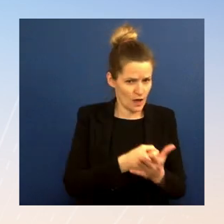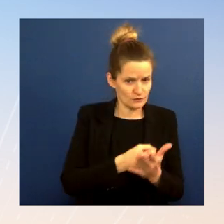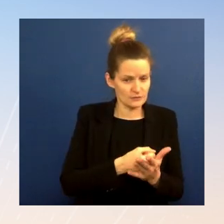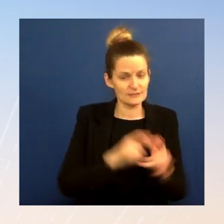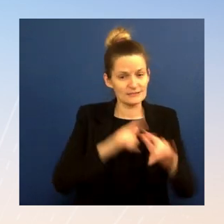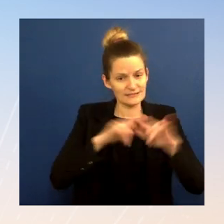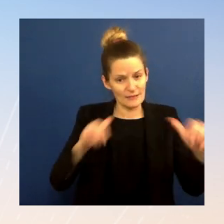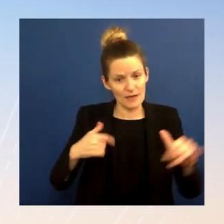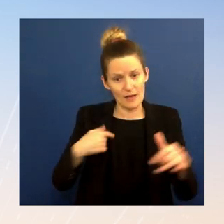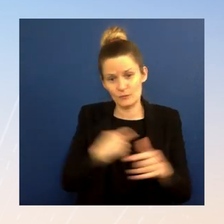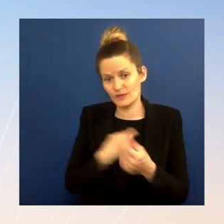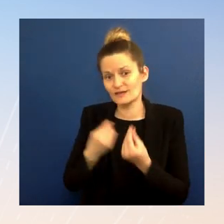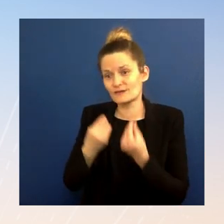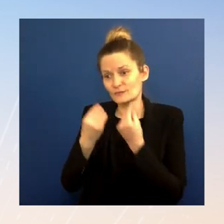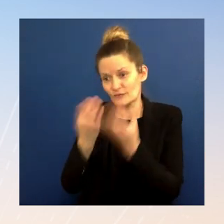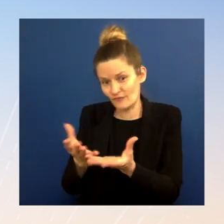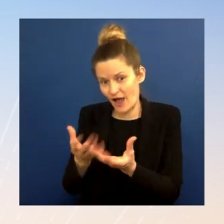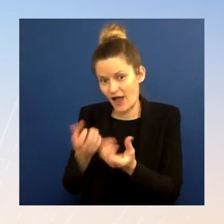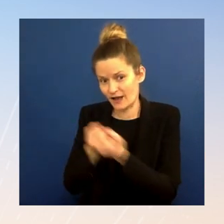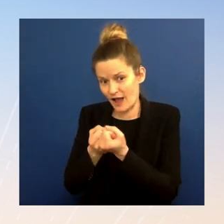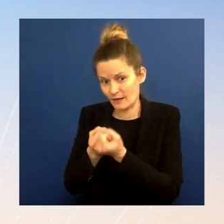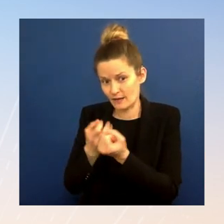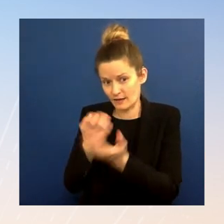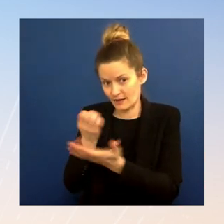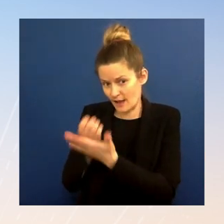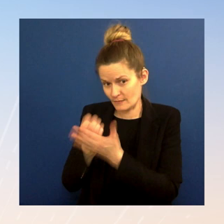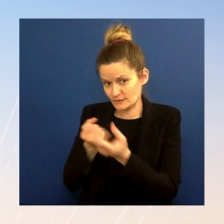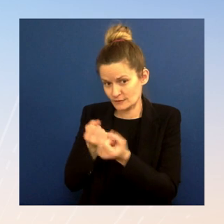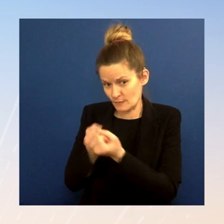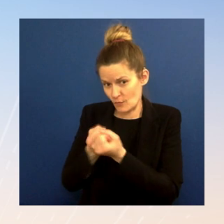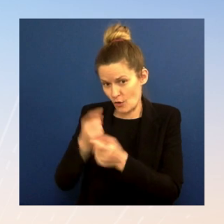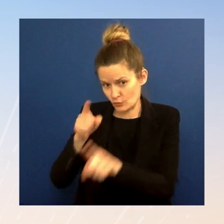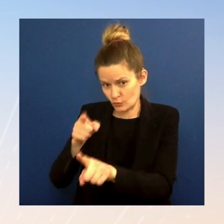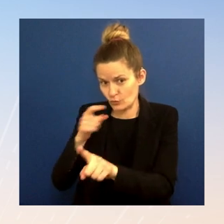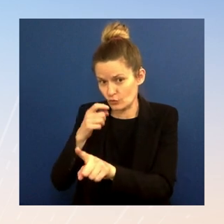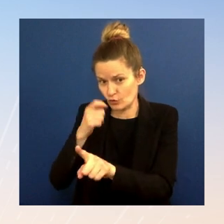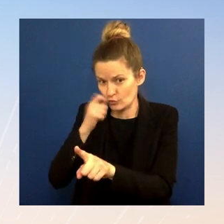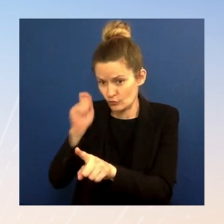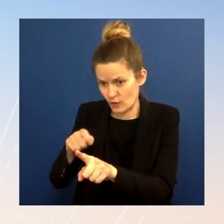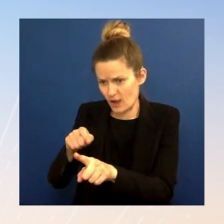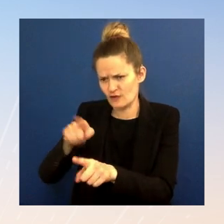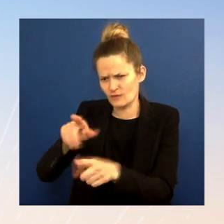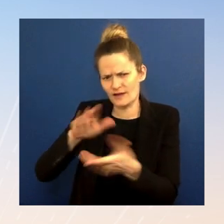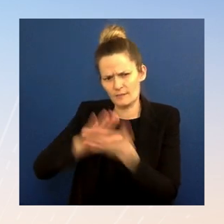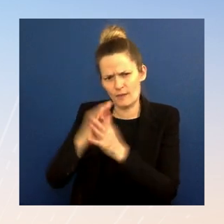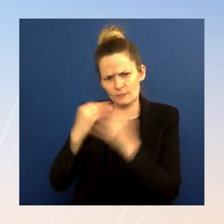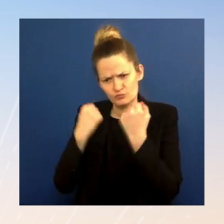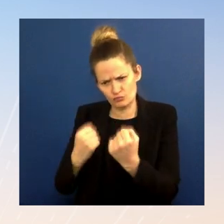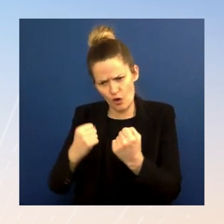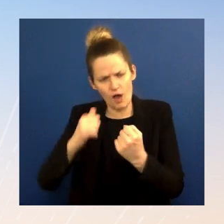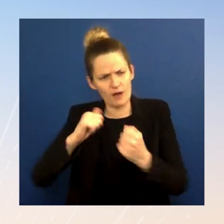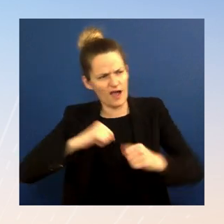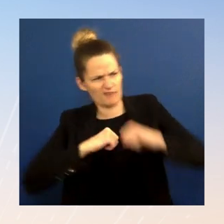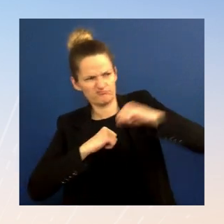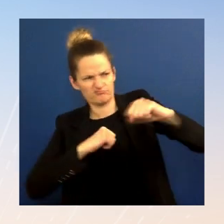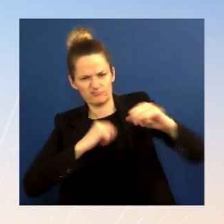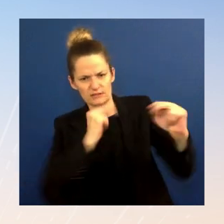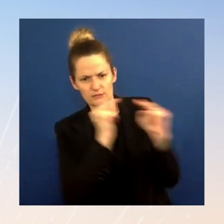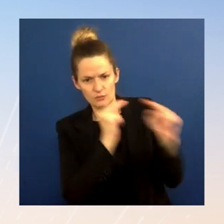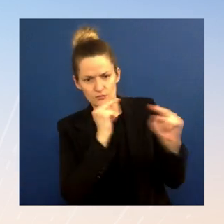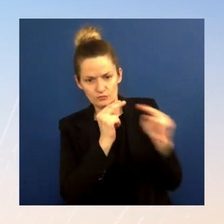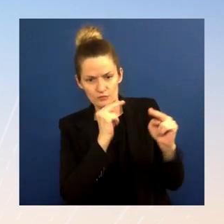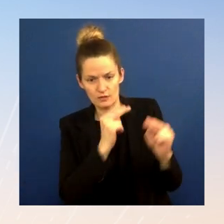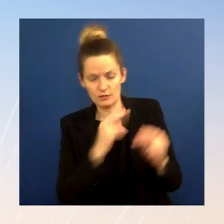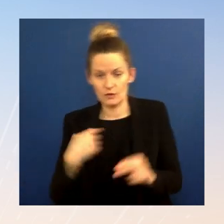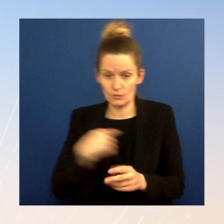these discussions and negotiations. And we also engage every day with Ukrainians to discuss. Obviously, I would note that, as